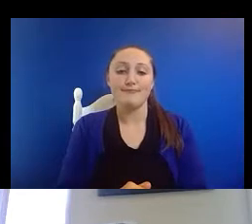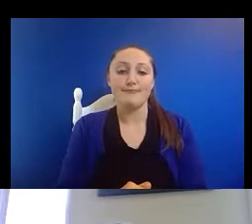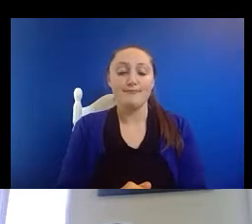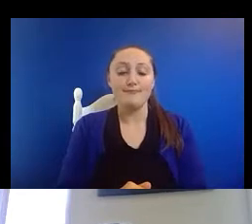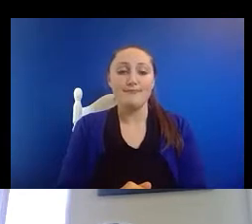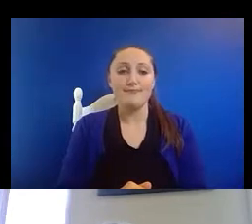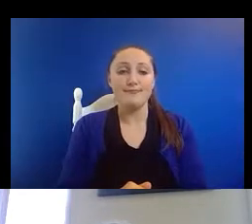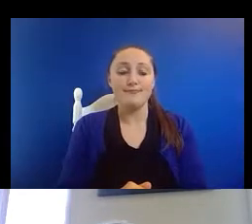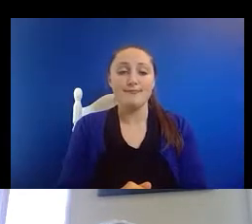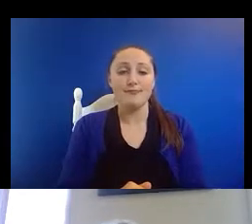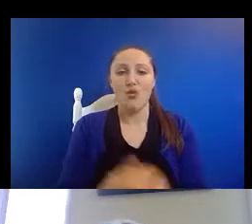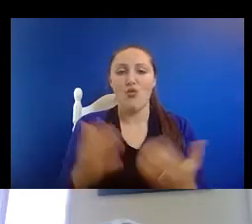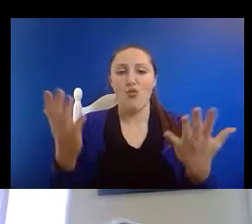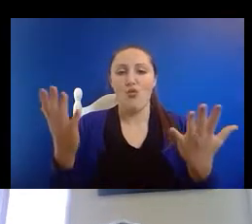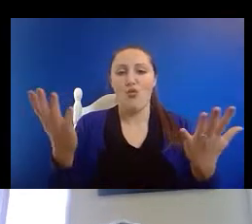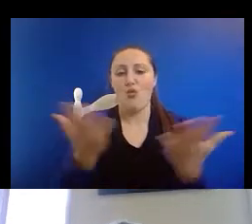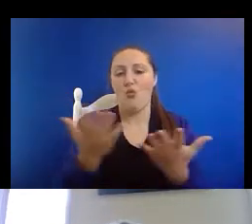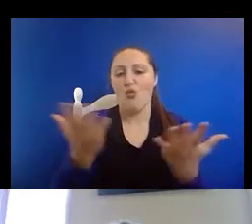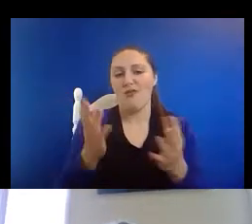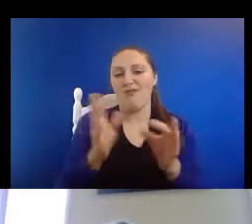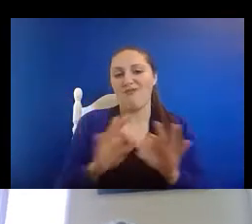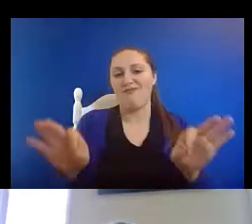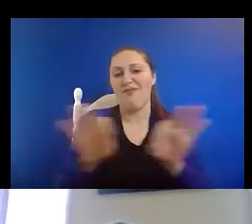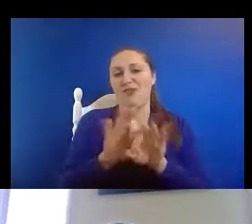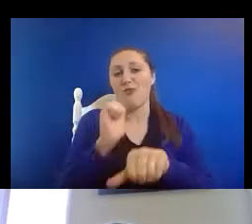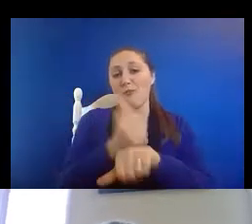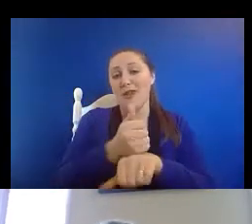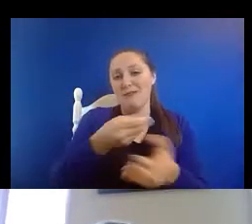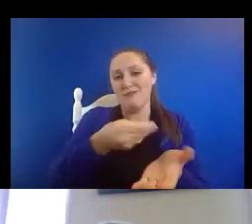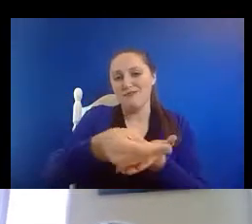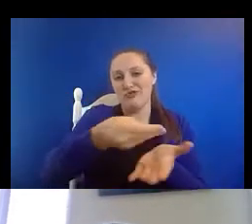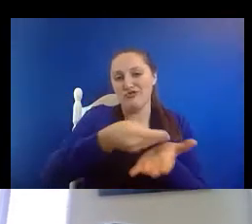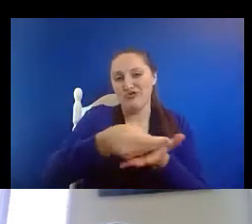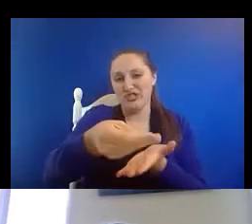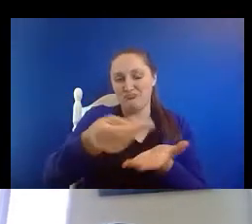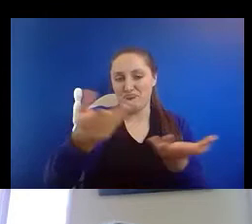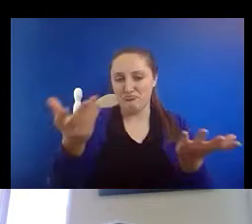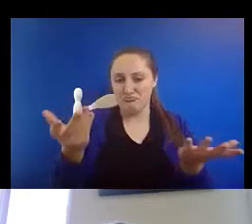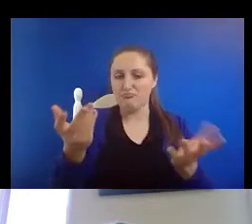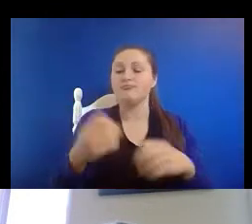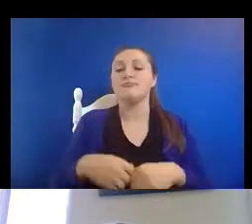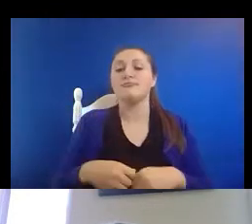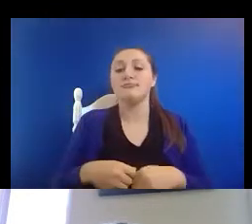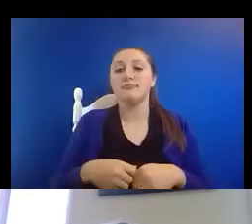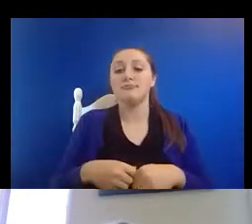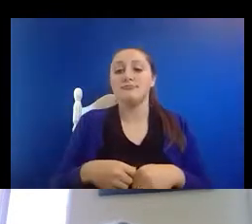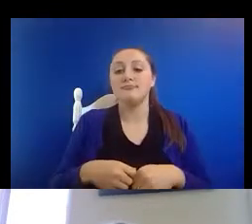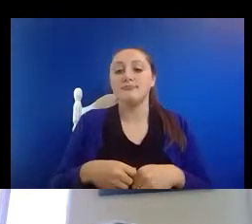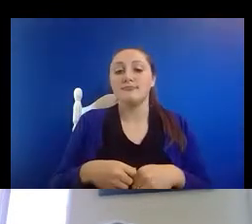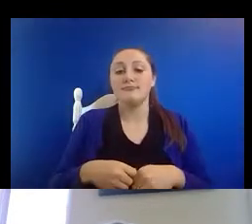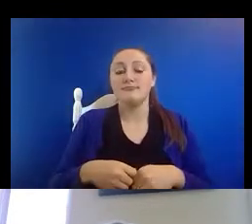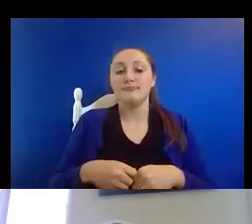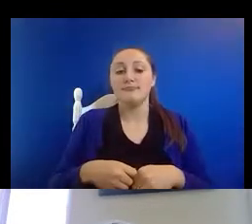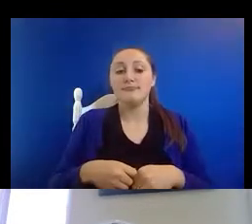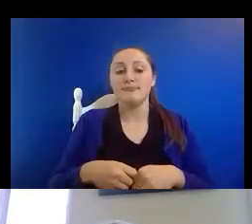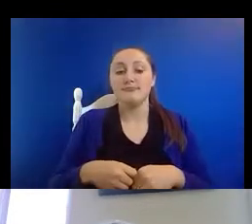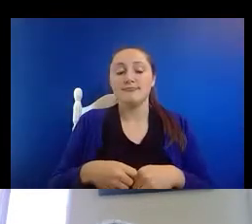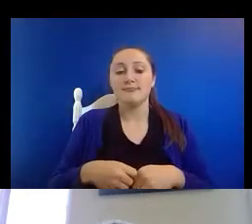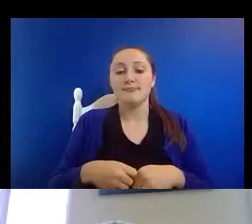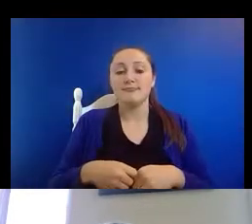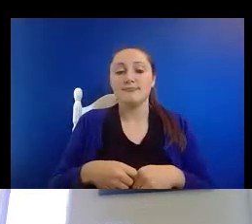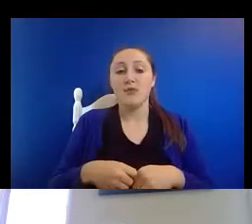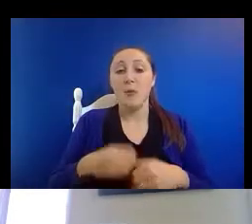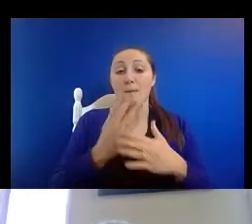So what is value-based purchasing? Quite simply, it means that we tie part of the